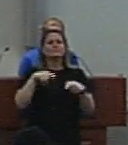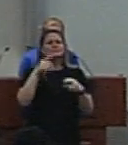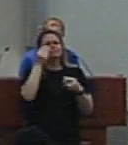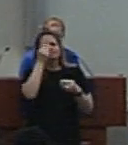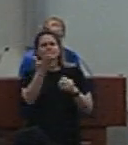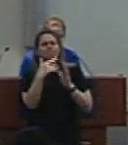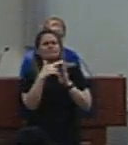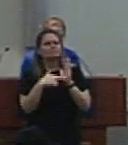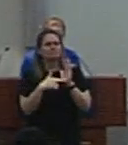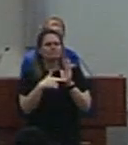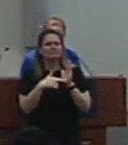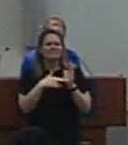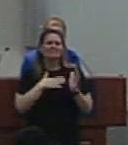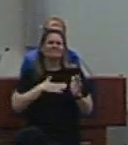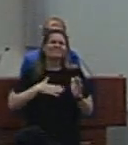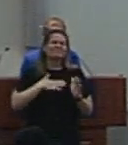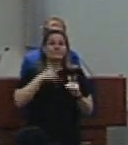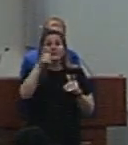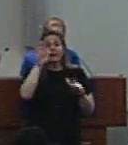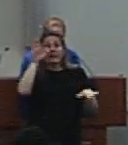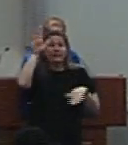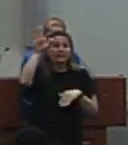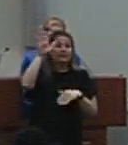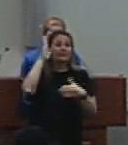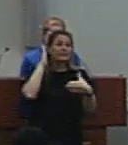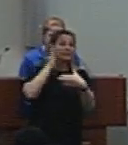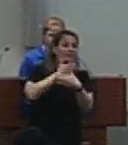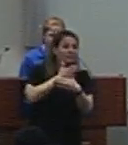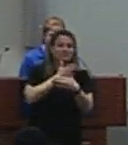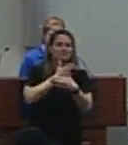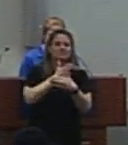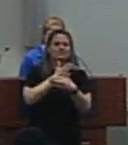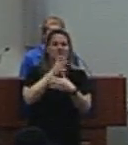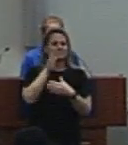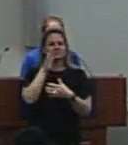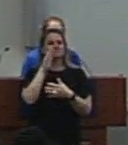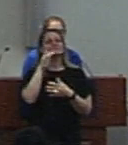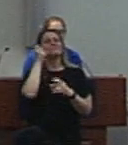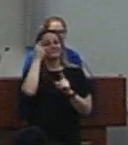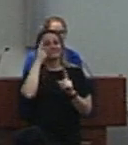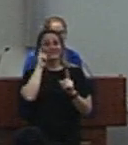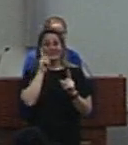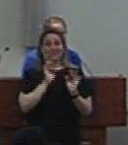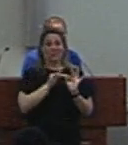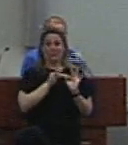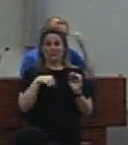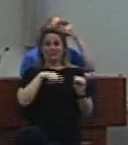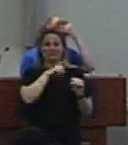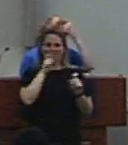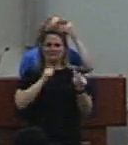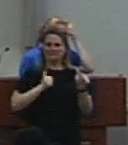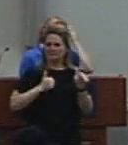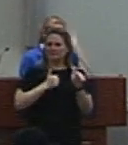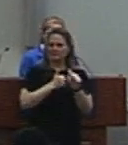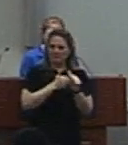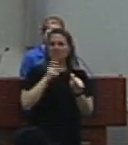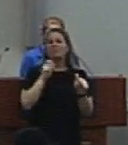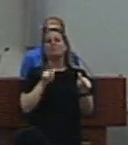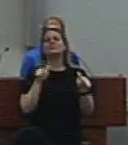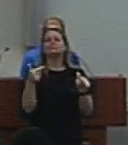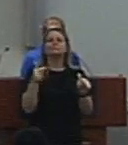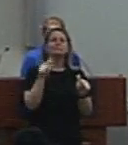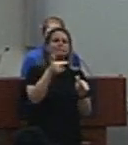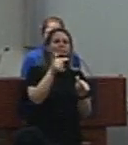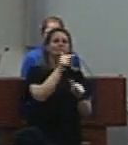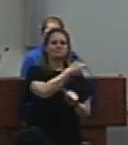interrupting interpreters and allow time for them to finish translating before speaking. There will be time for participants on Zoom to